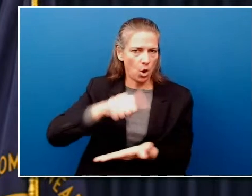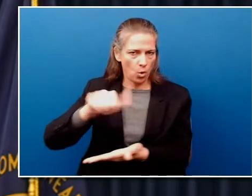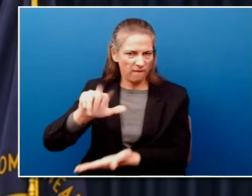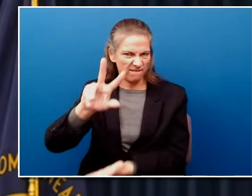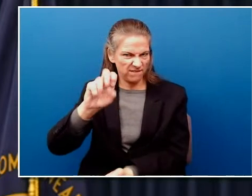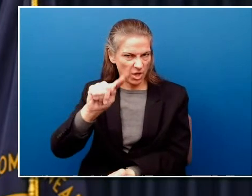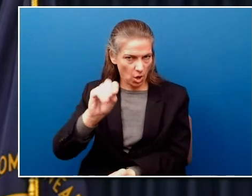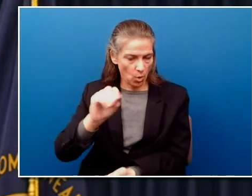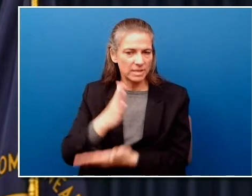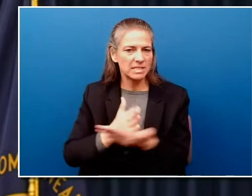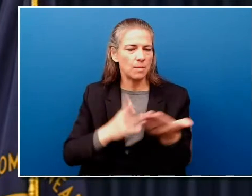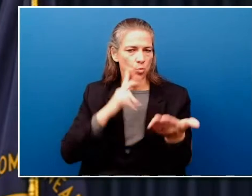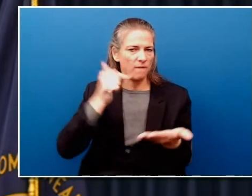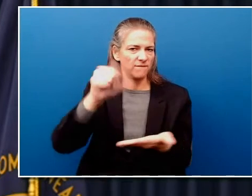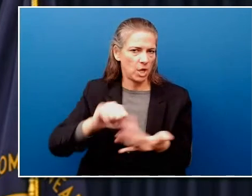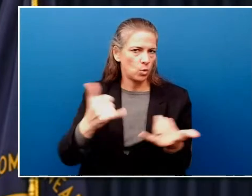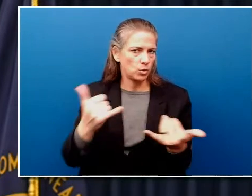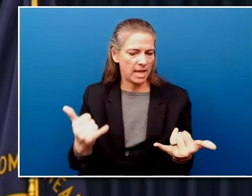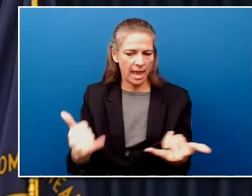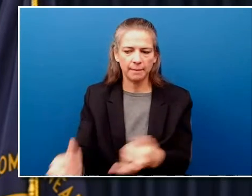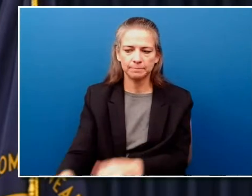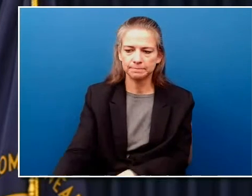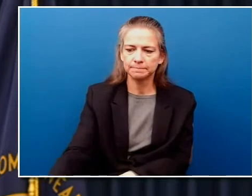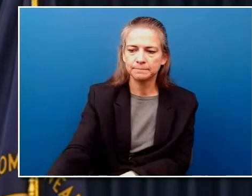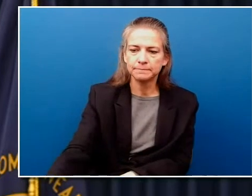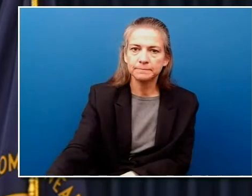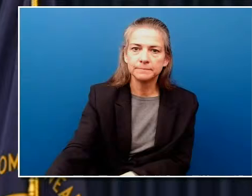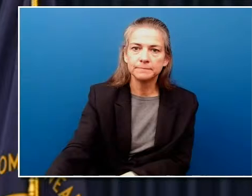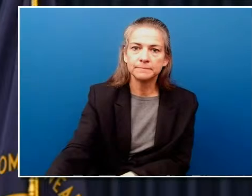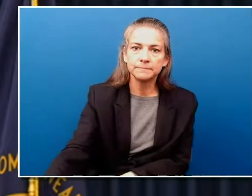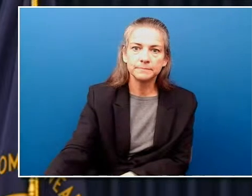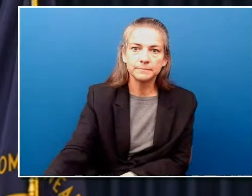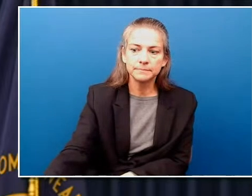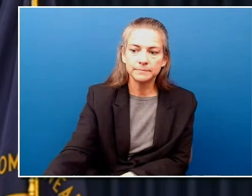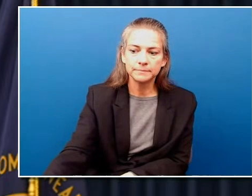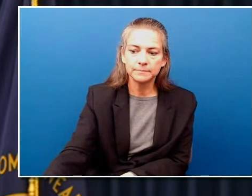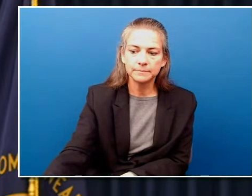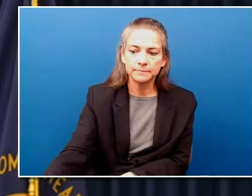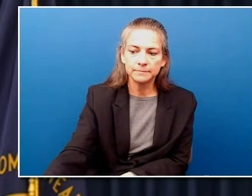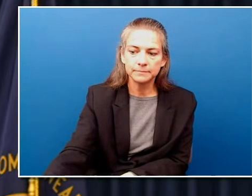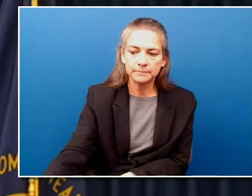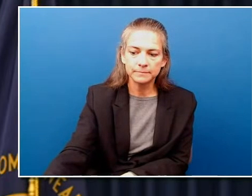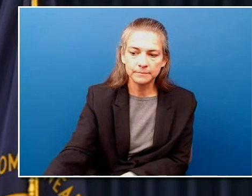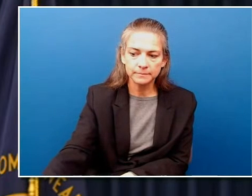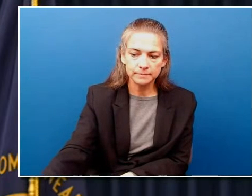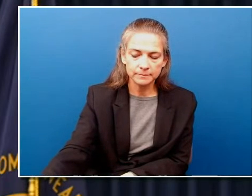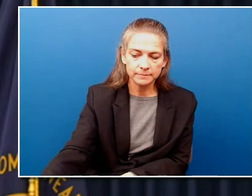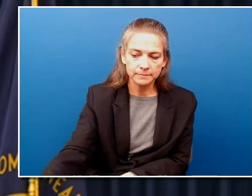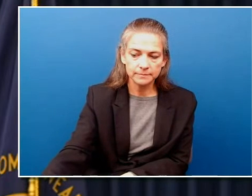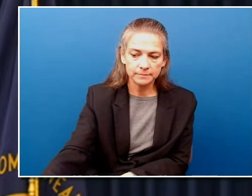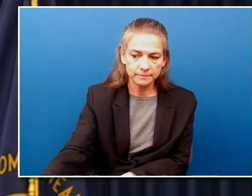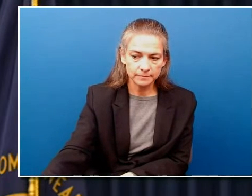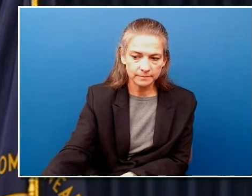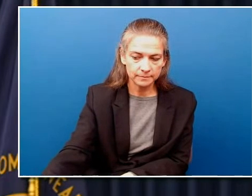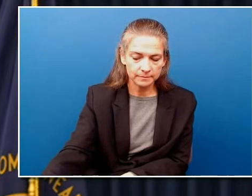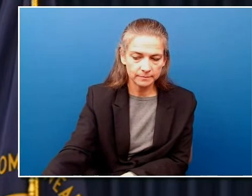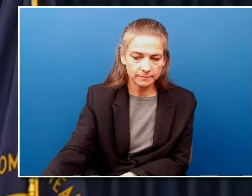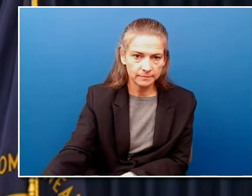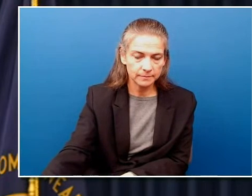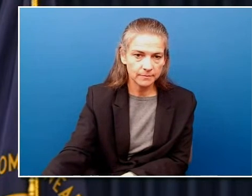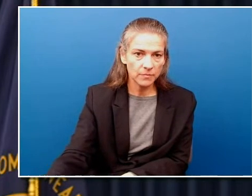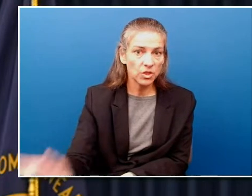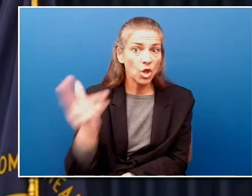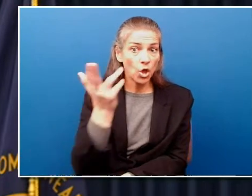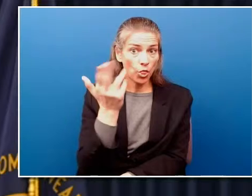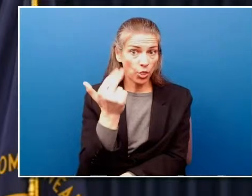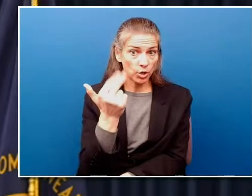vetoed today. So let's start with there'll ultimately be 13 bills and resolutions that I've